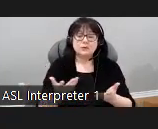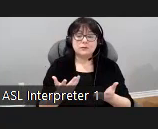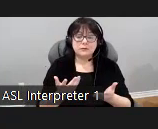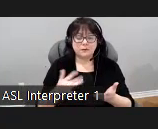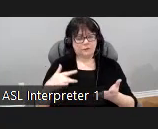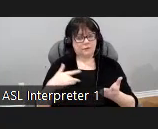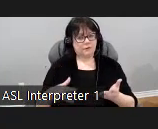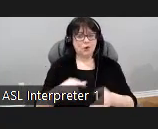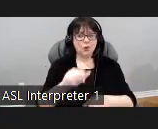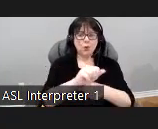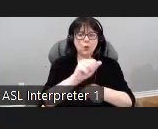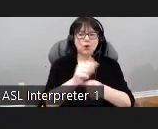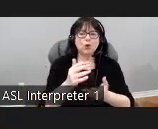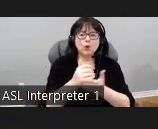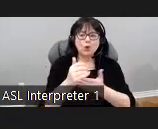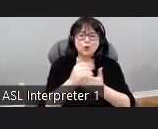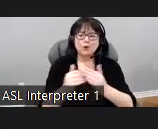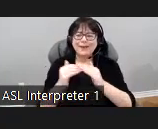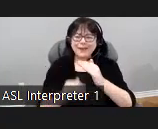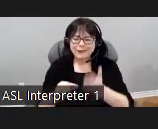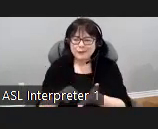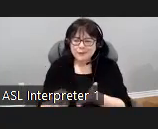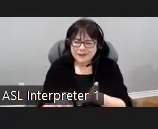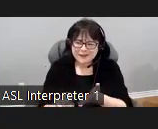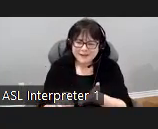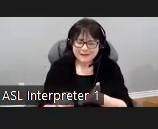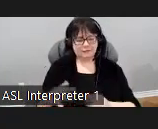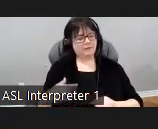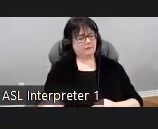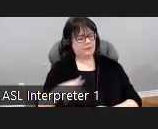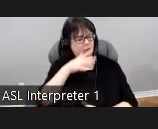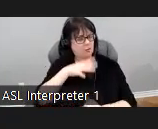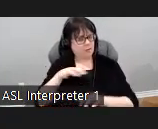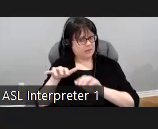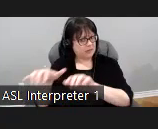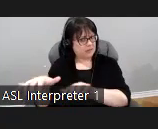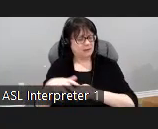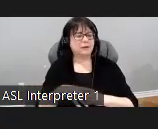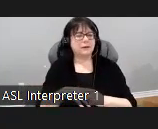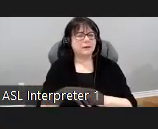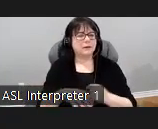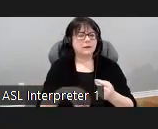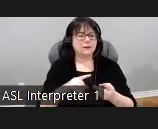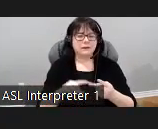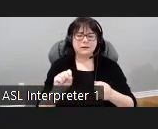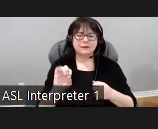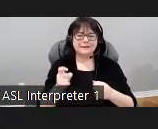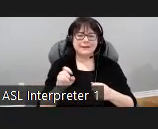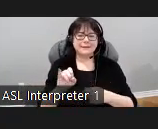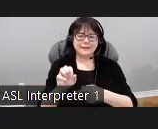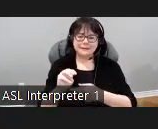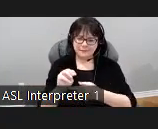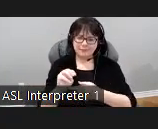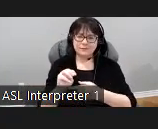women, speaks to the ongoing sexism in society that is also part of the structural violence.